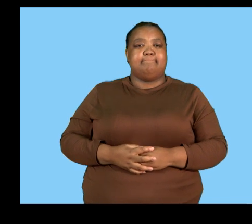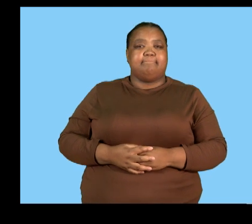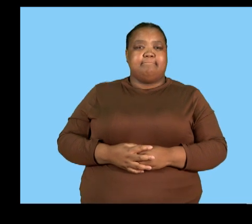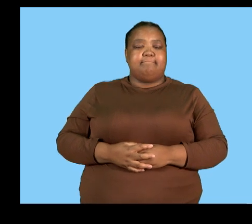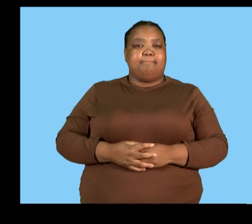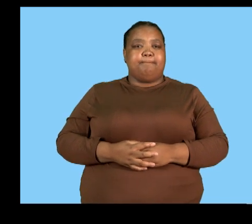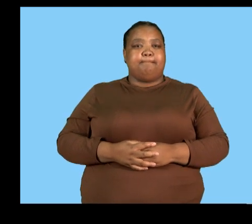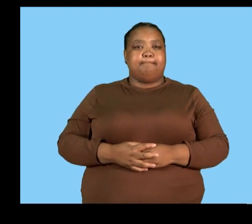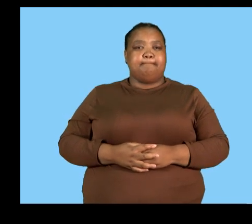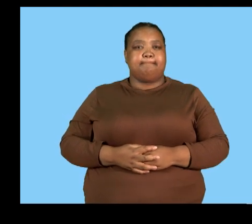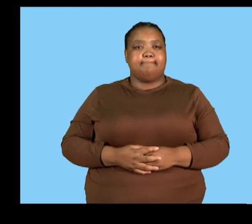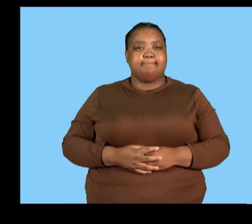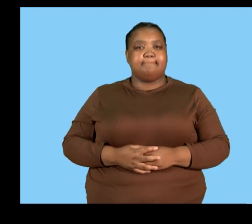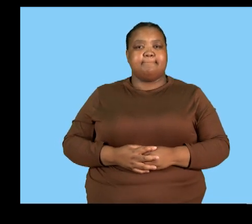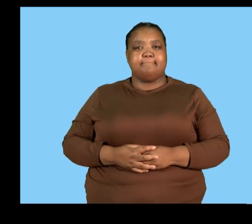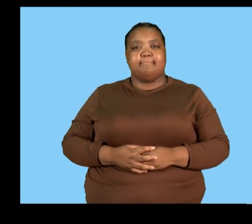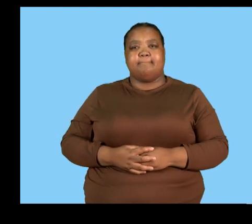found there is